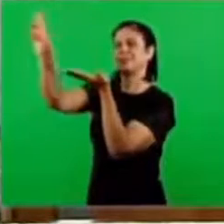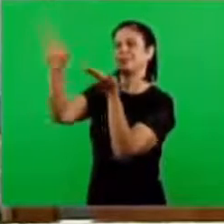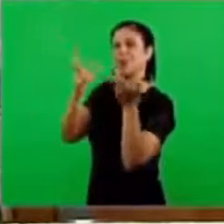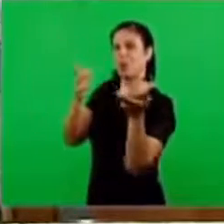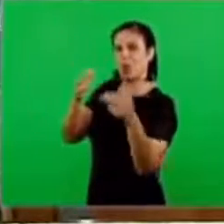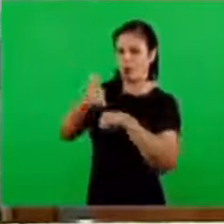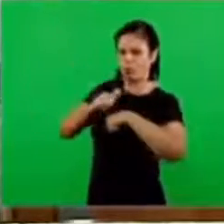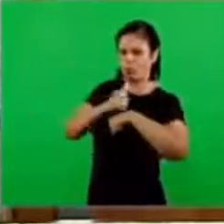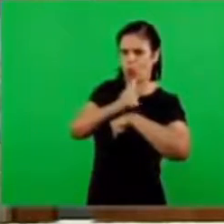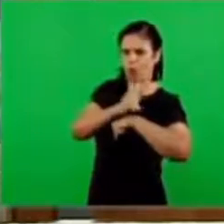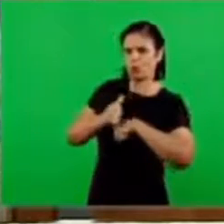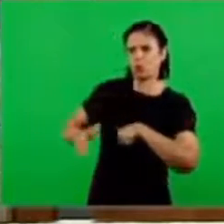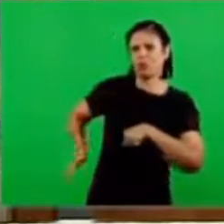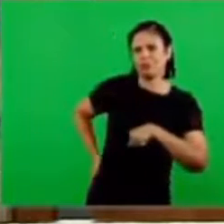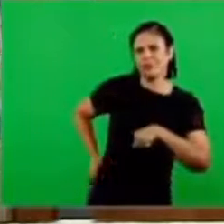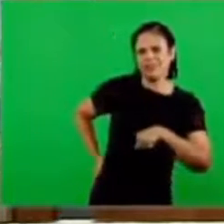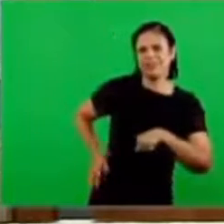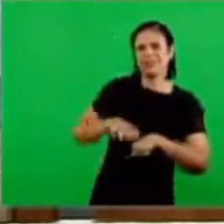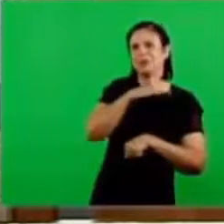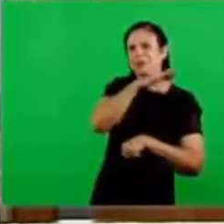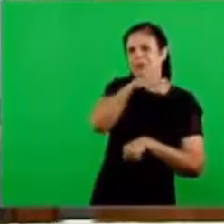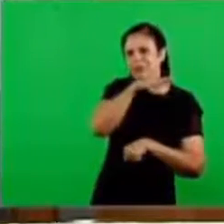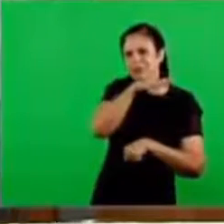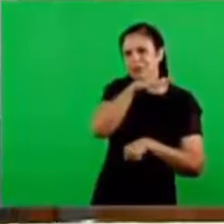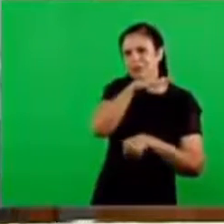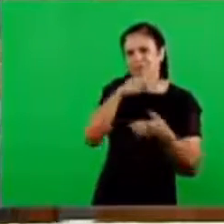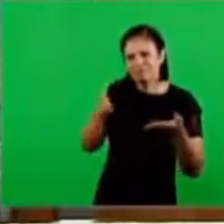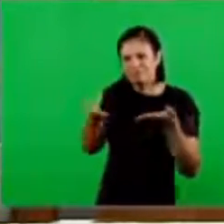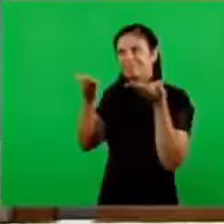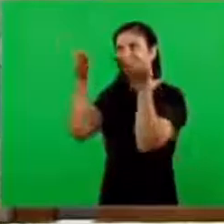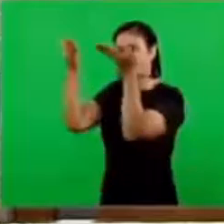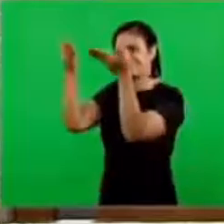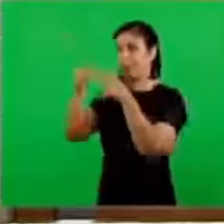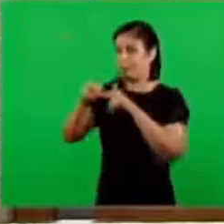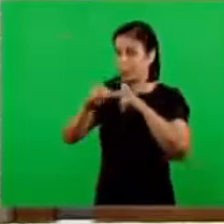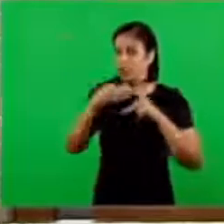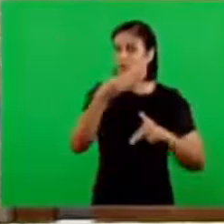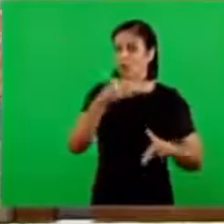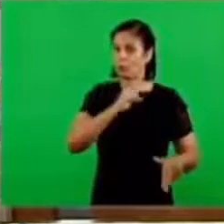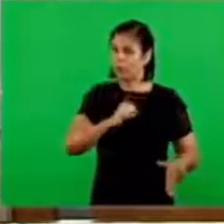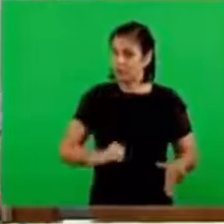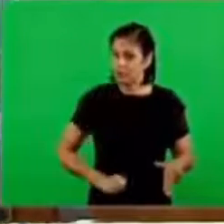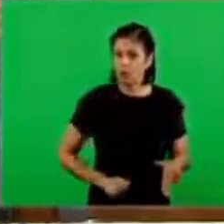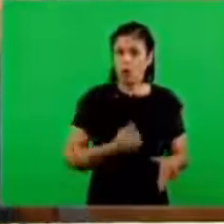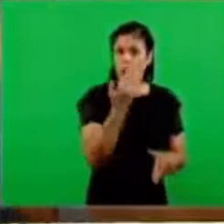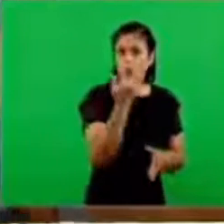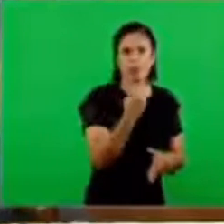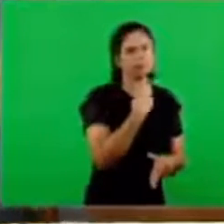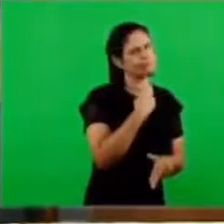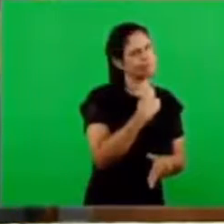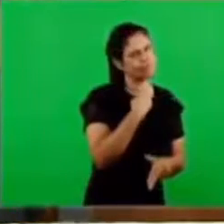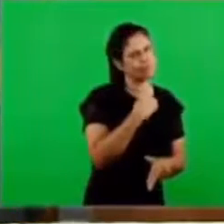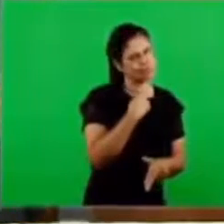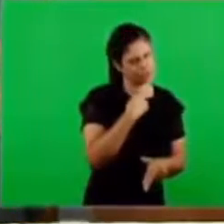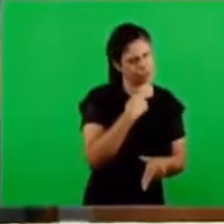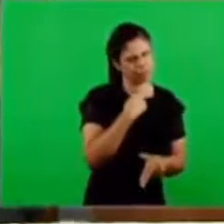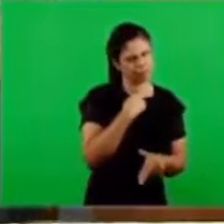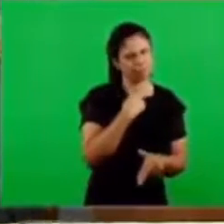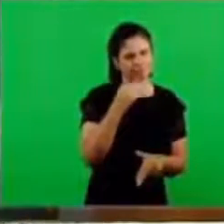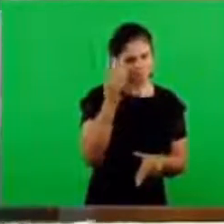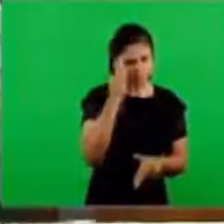this adoration is in function of what comes from the Lord. So our praises, our